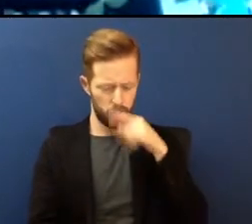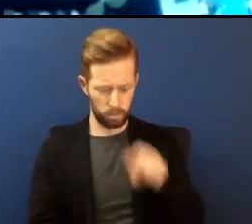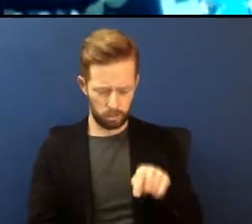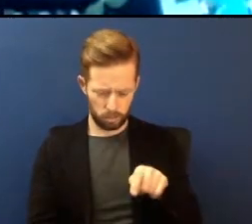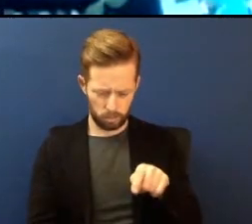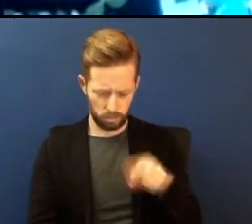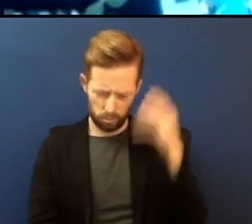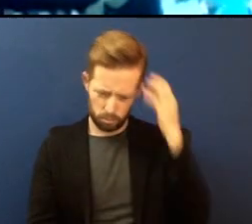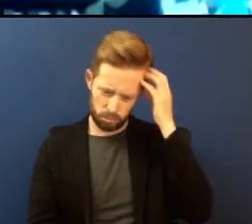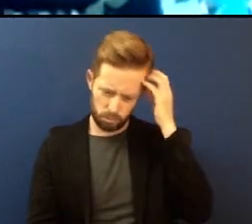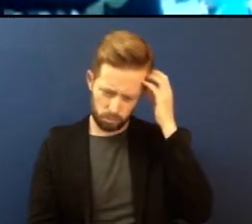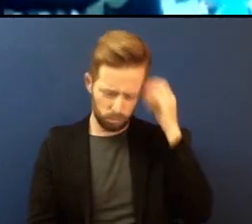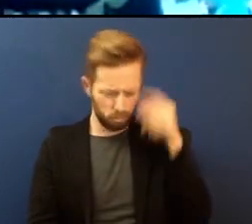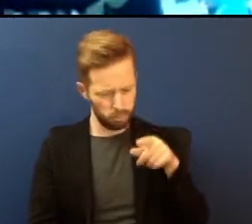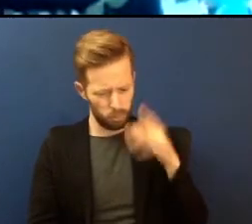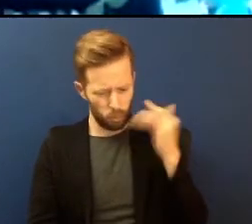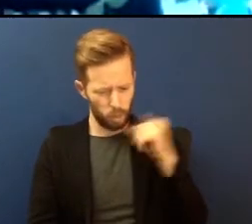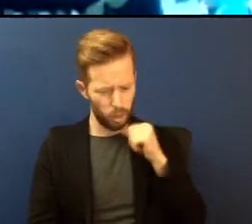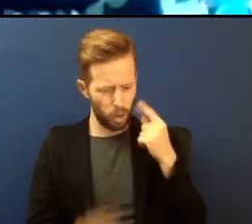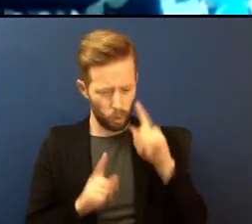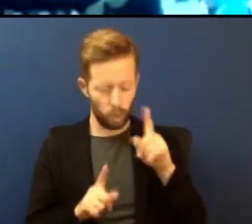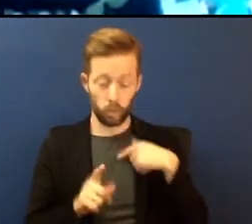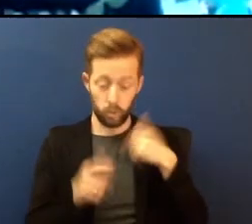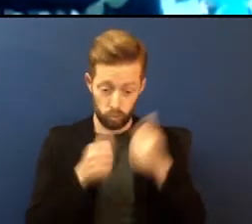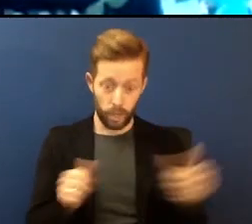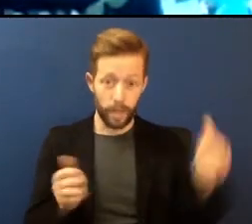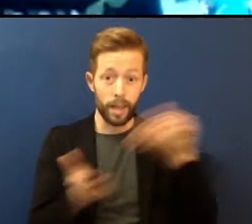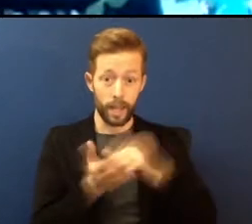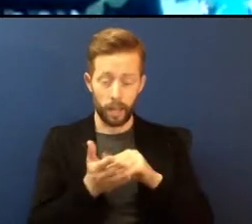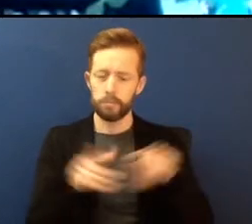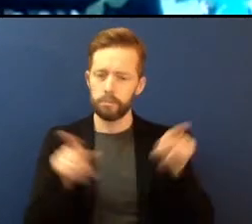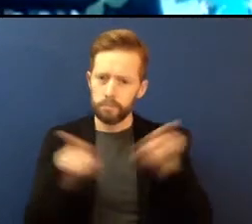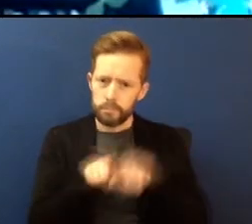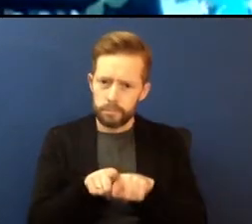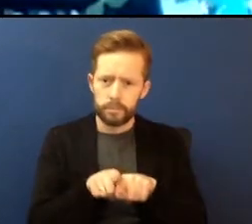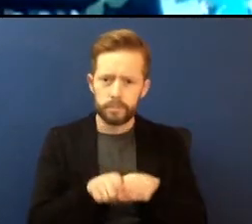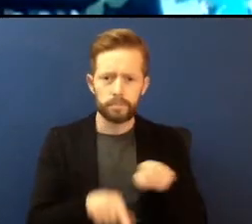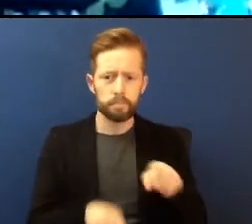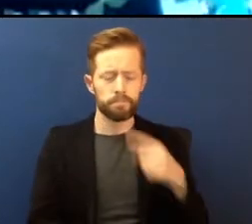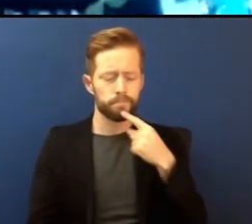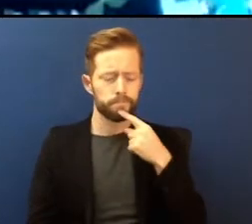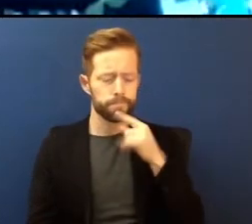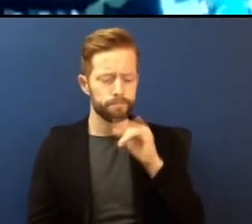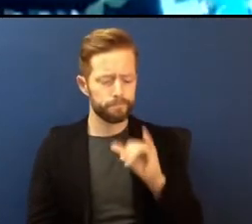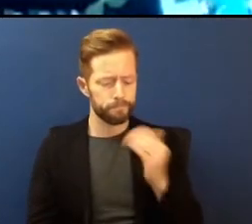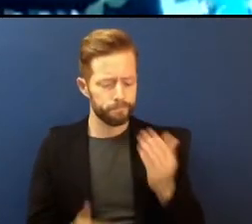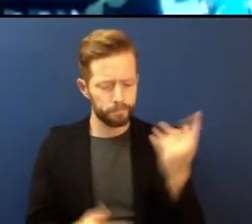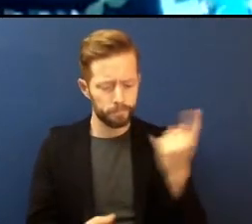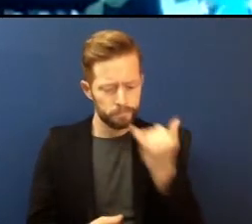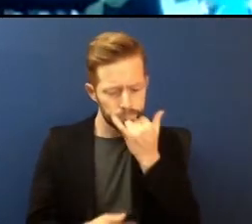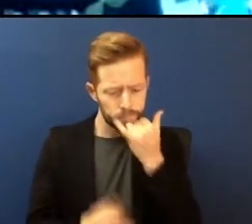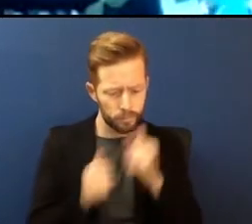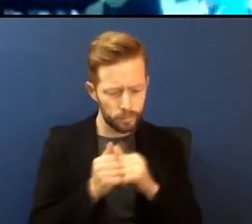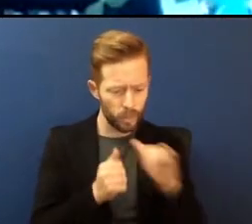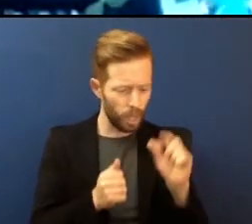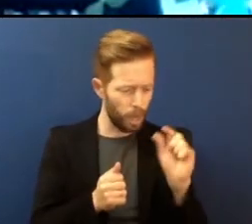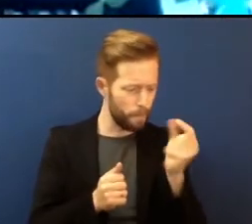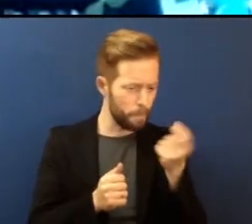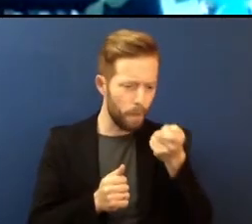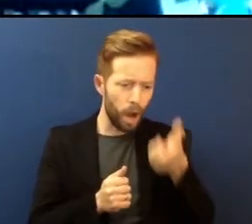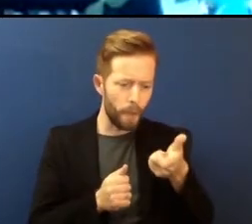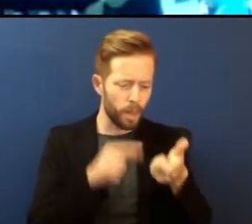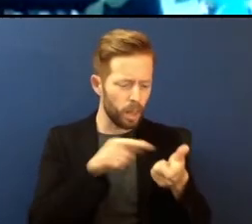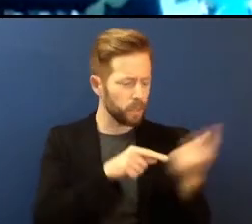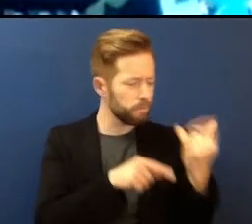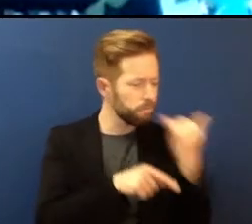didn't that marble do what it was supposed to? So they'll pick up the marble, they'll try it again, and the same thing happens. And they go, well, maybe this is something wrong with